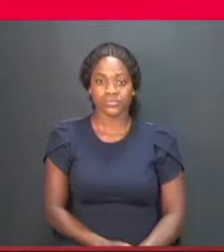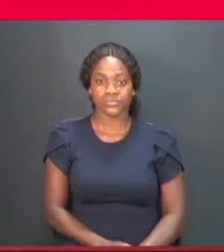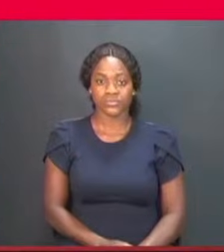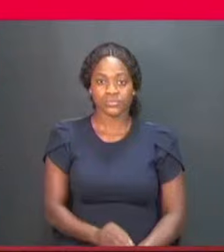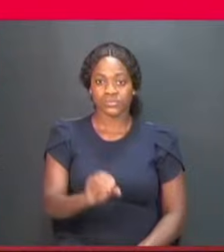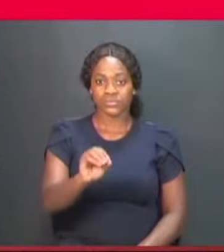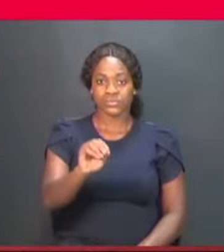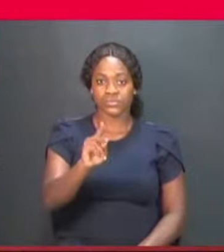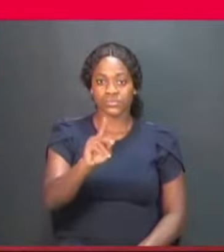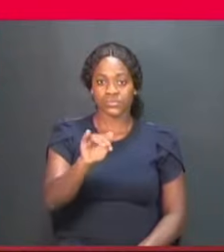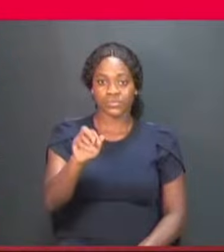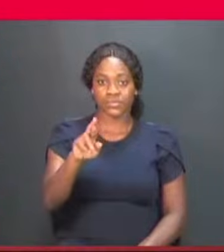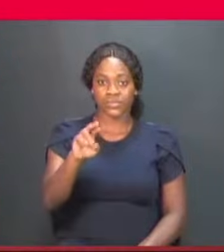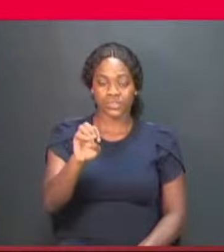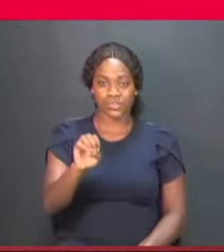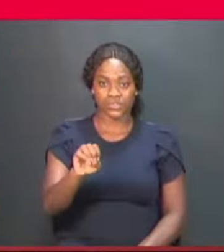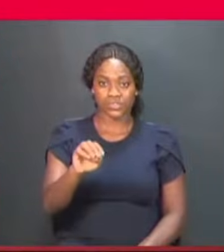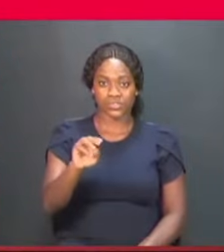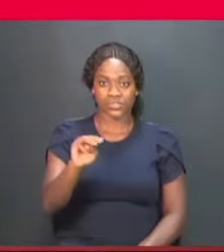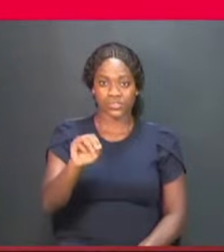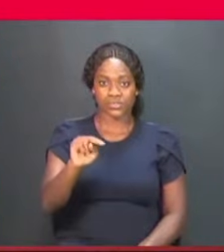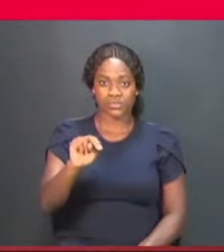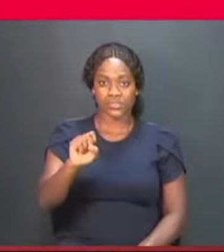and foremost, I believe that the world is changing,